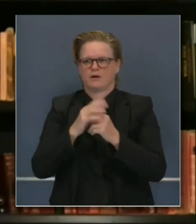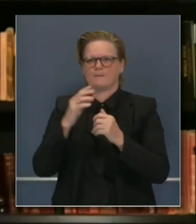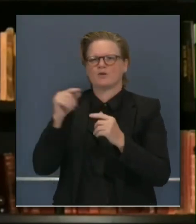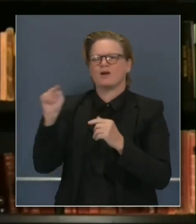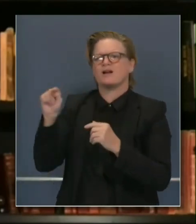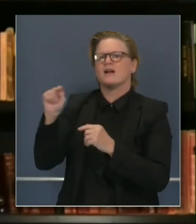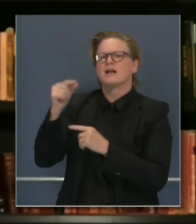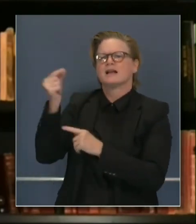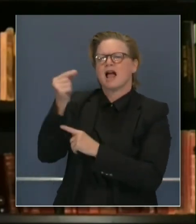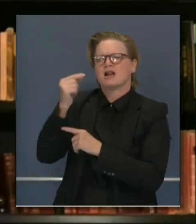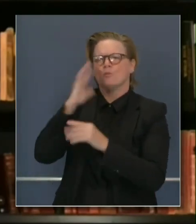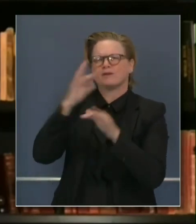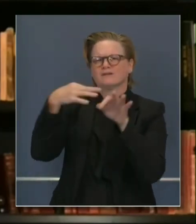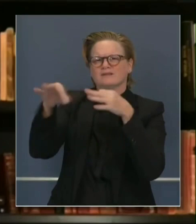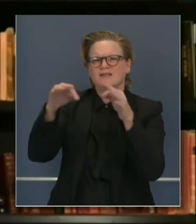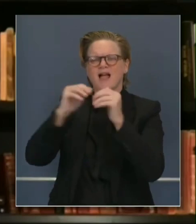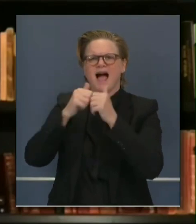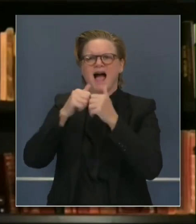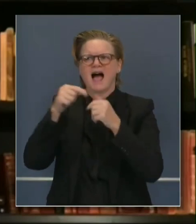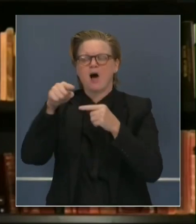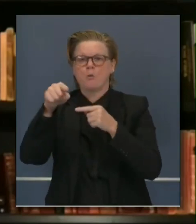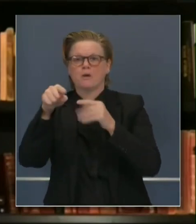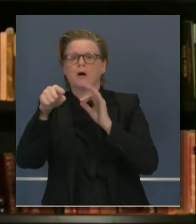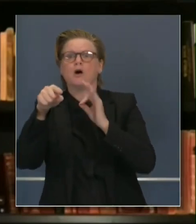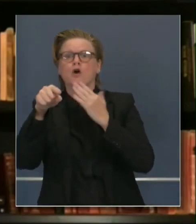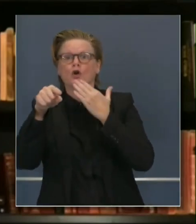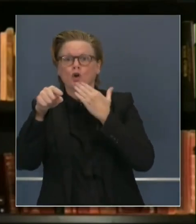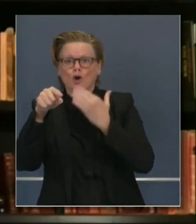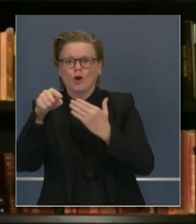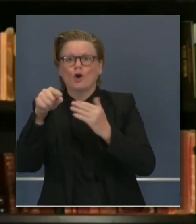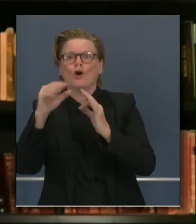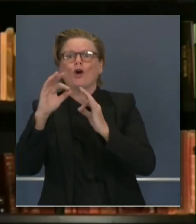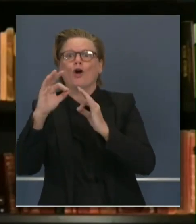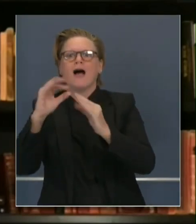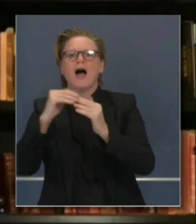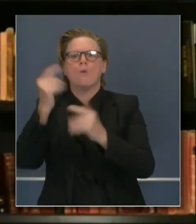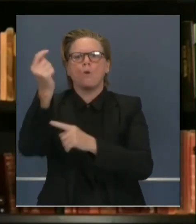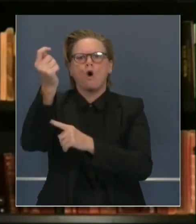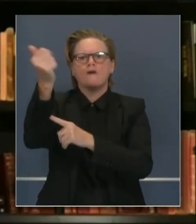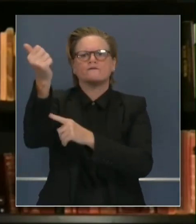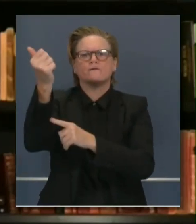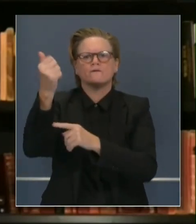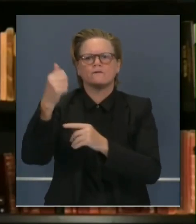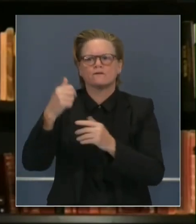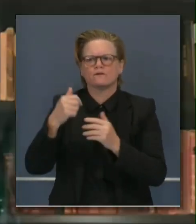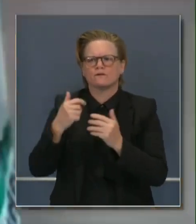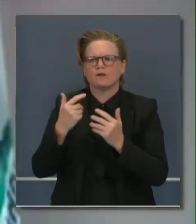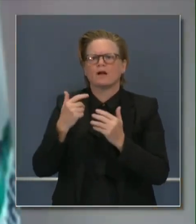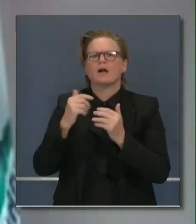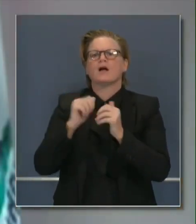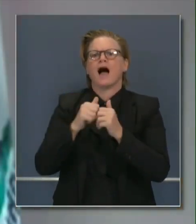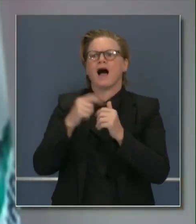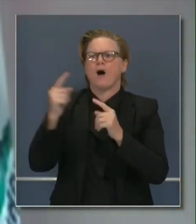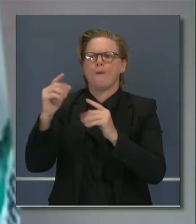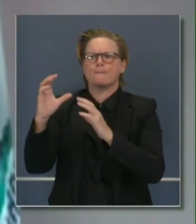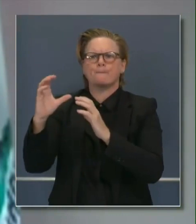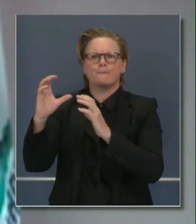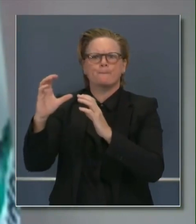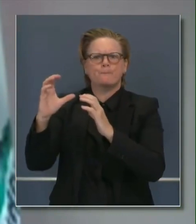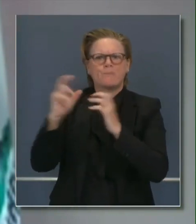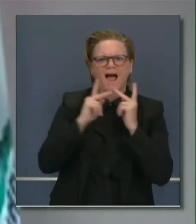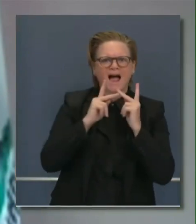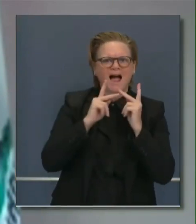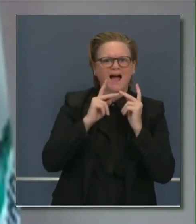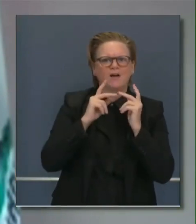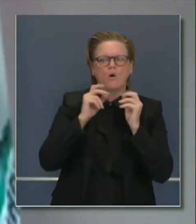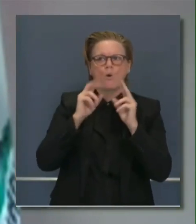this stay-at-home order regional list and one ends up back on. Doctor? Yeah, thank you for